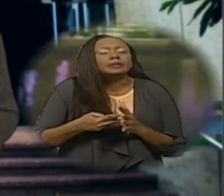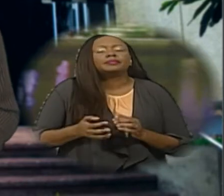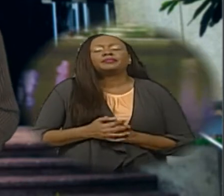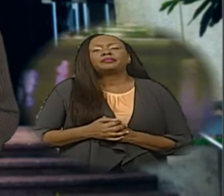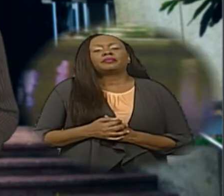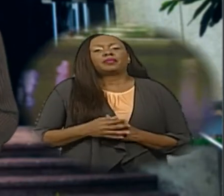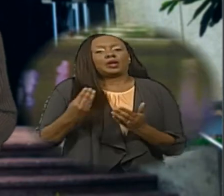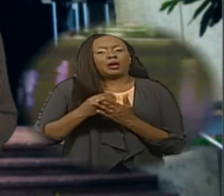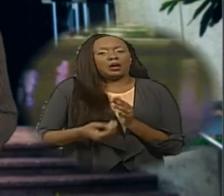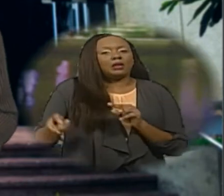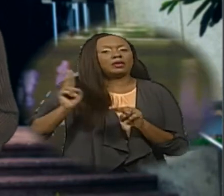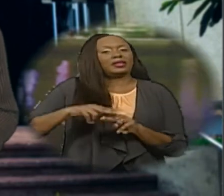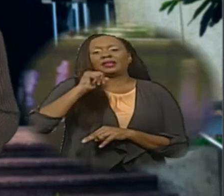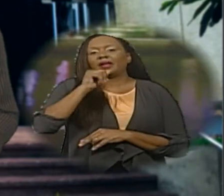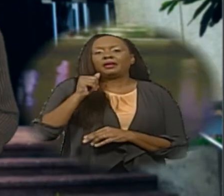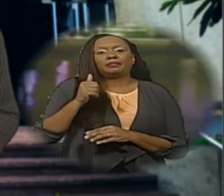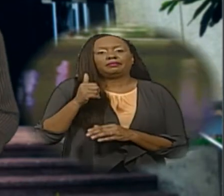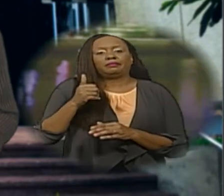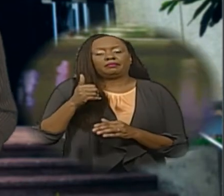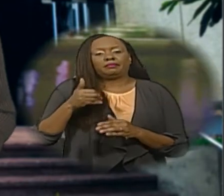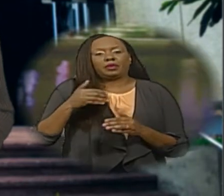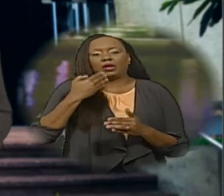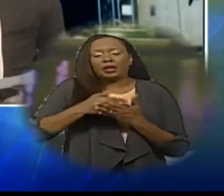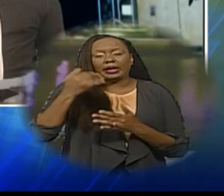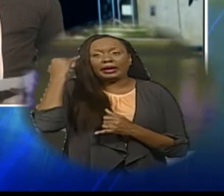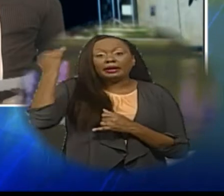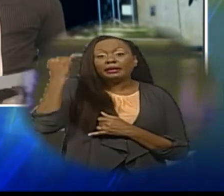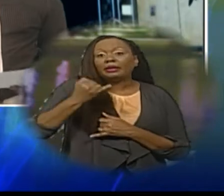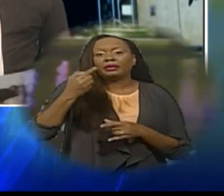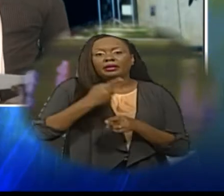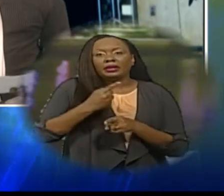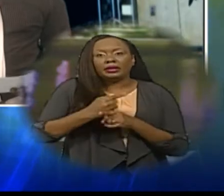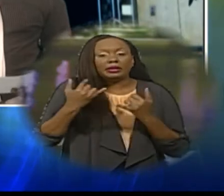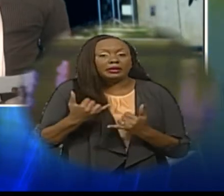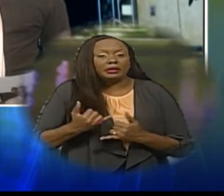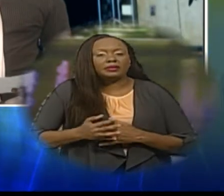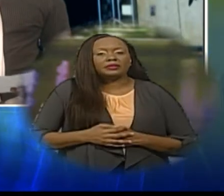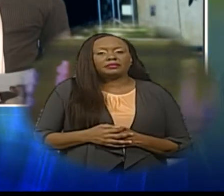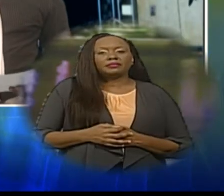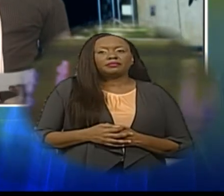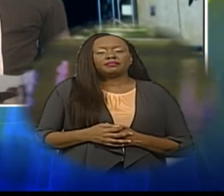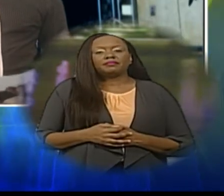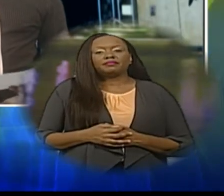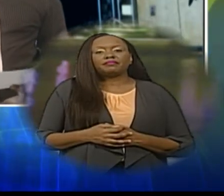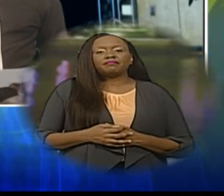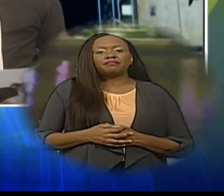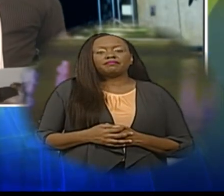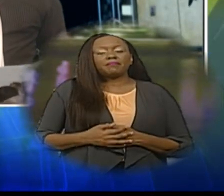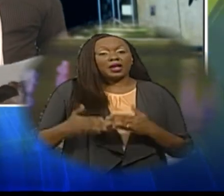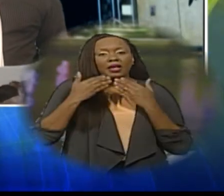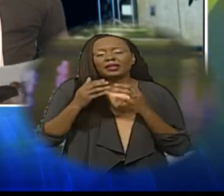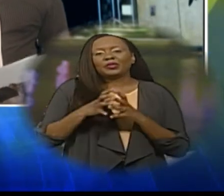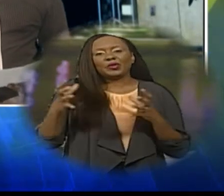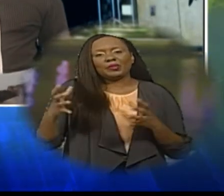wage increase is a practical approach at this time. Lisa? Thanks very much, Ryan, for that comprehensive report from